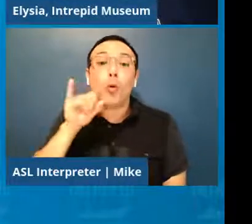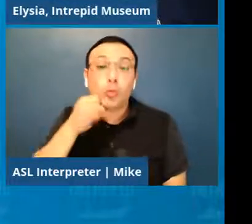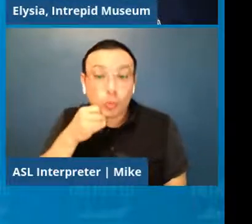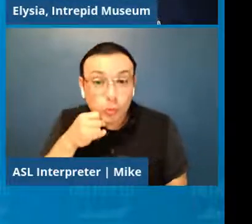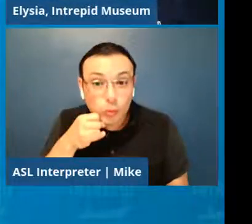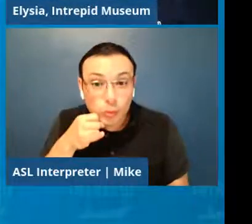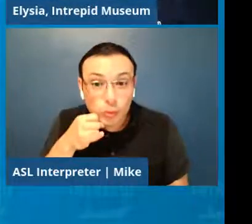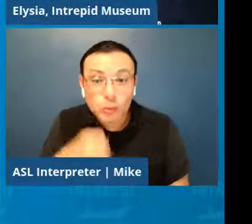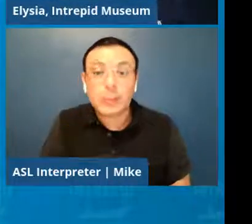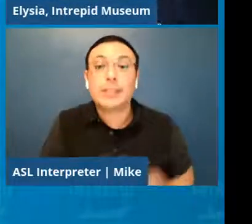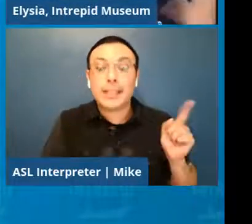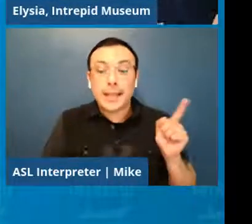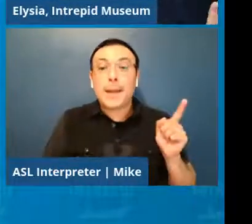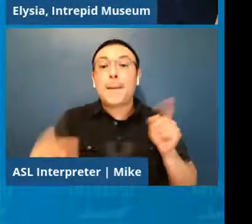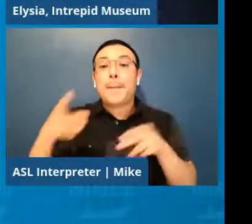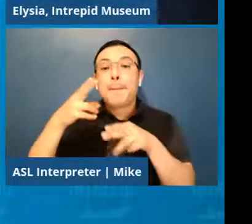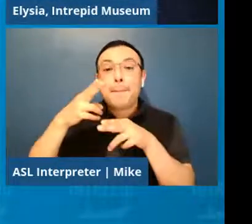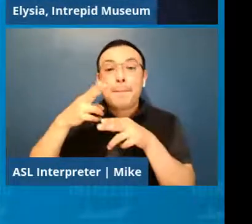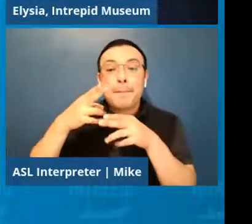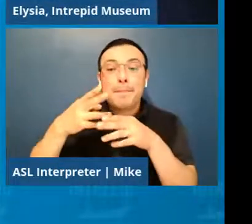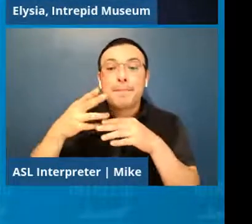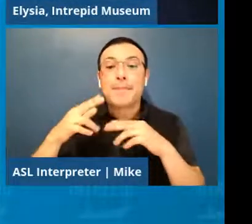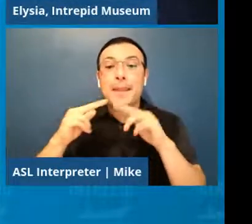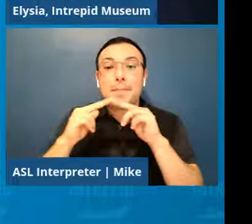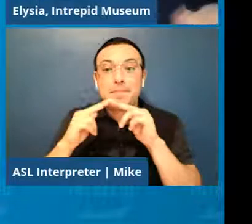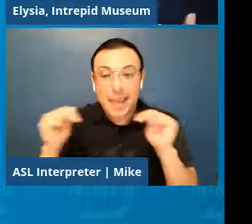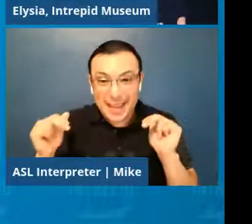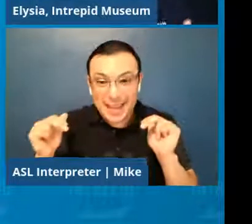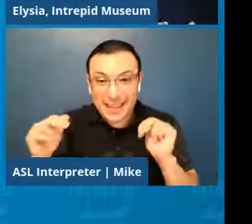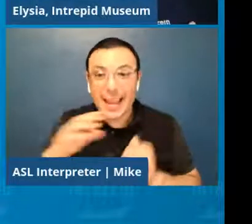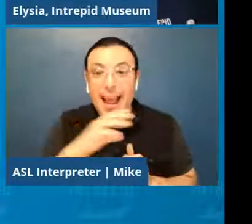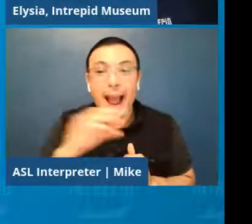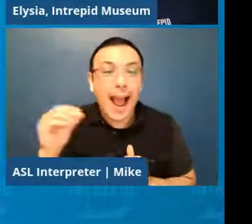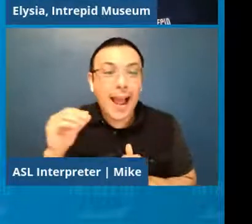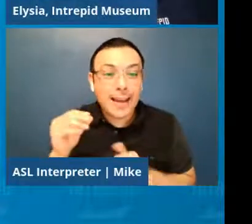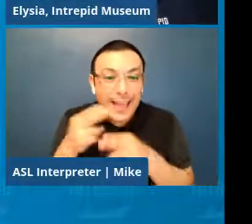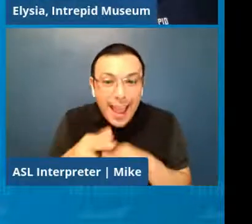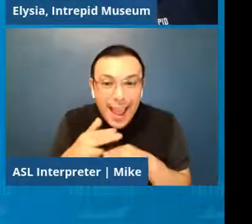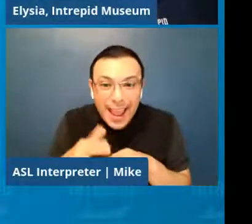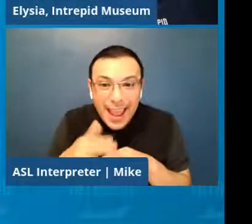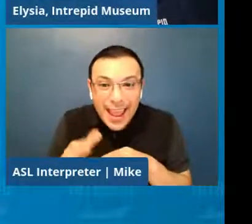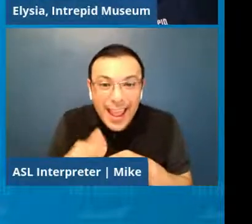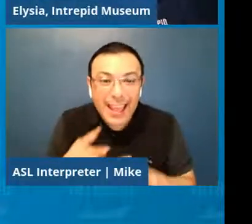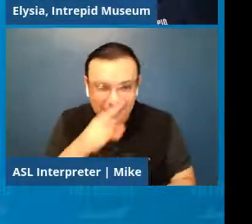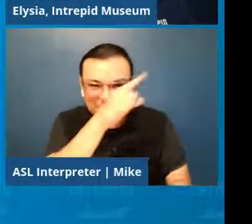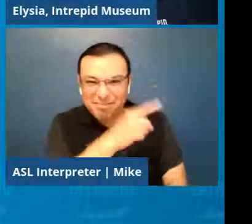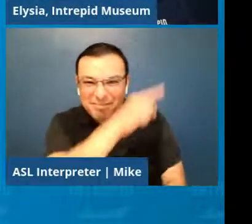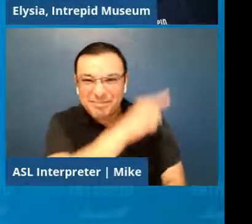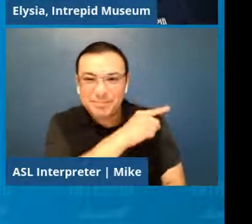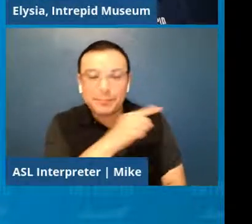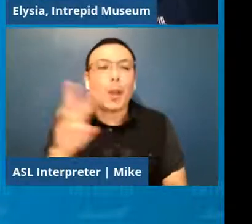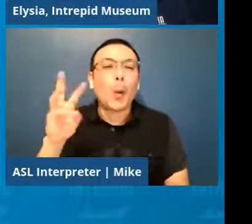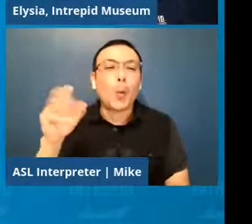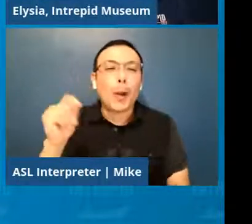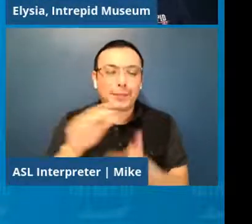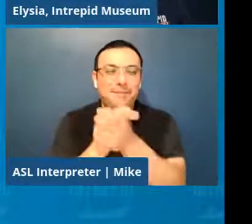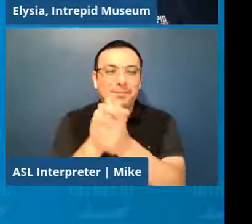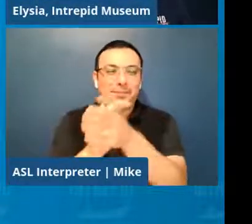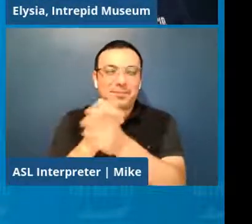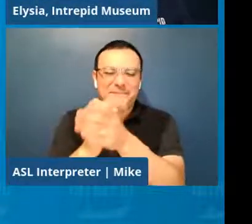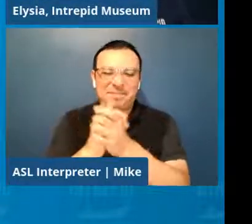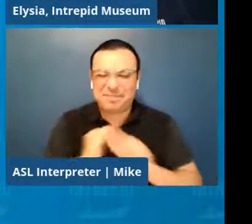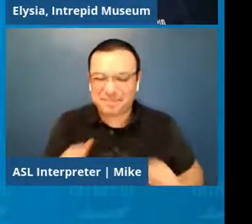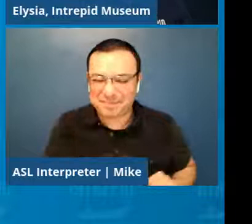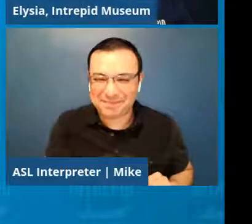bites, and a wet wipe. They weren't supposed to eat the wet wipe, obviously. Well, 2 days before the launch, fellow astronaut